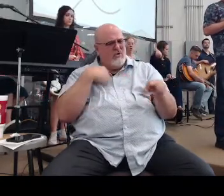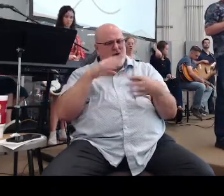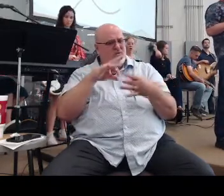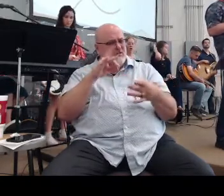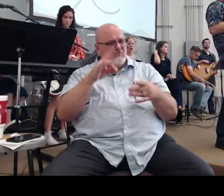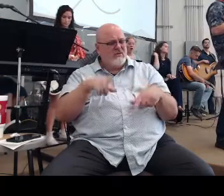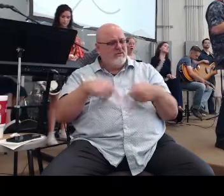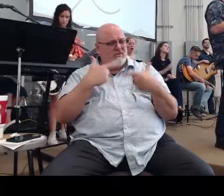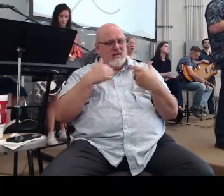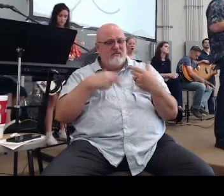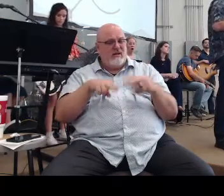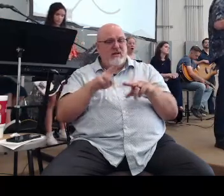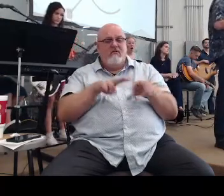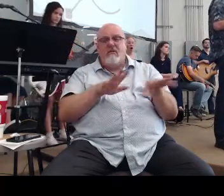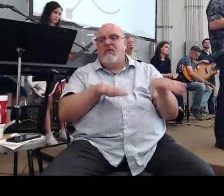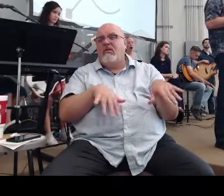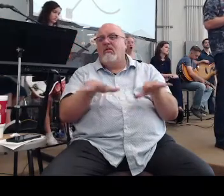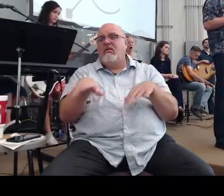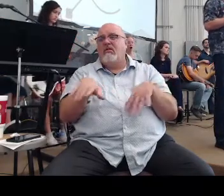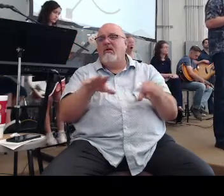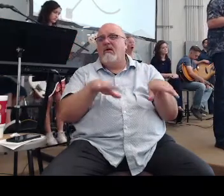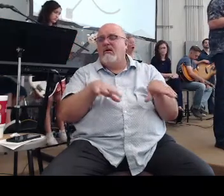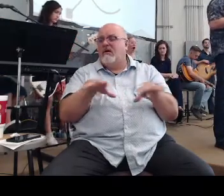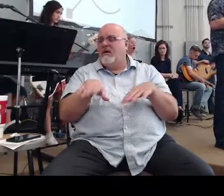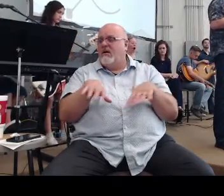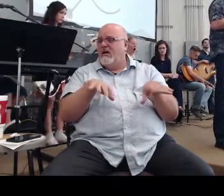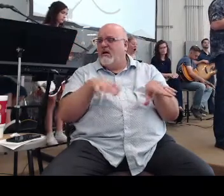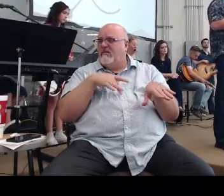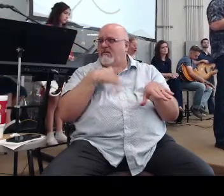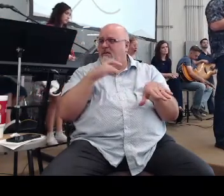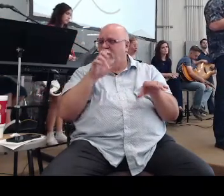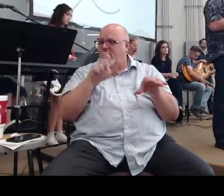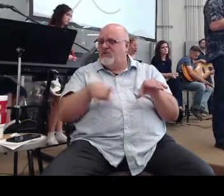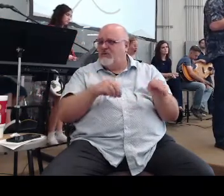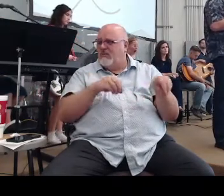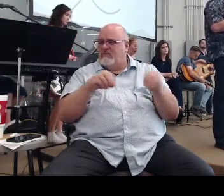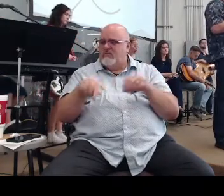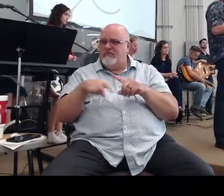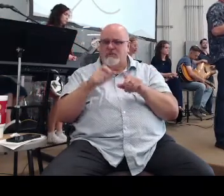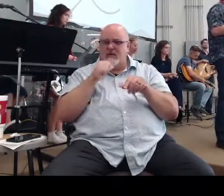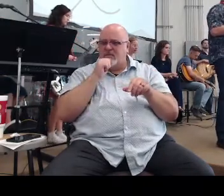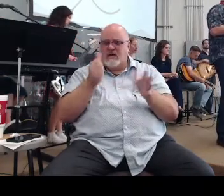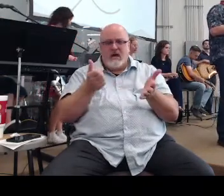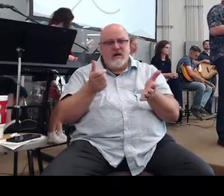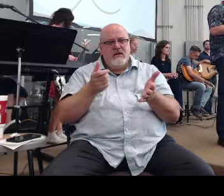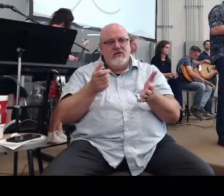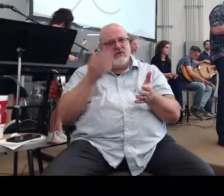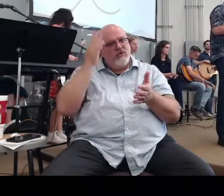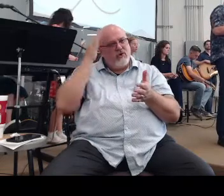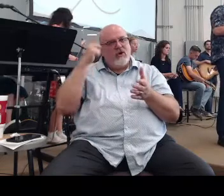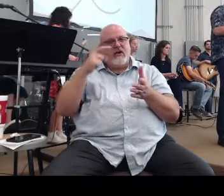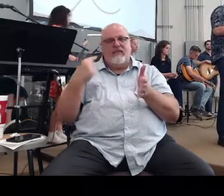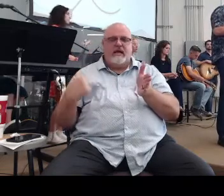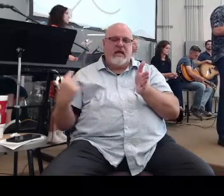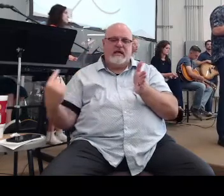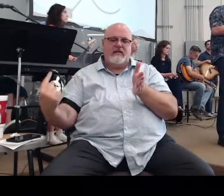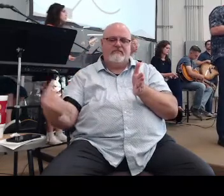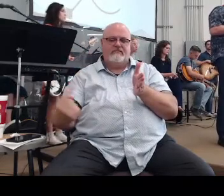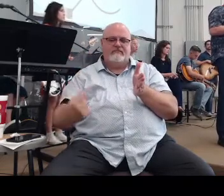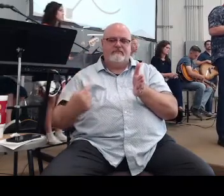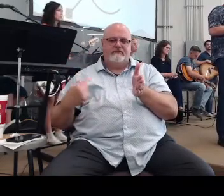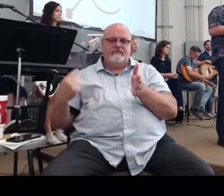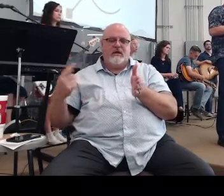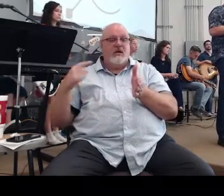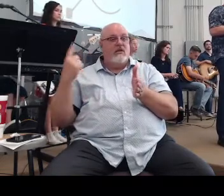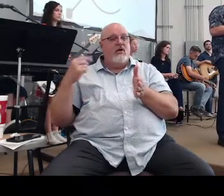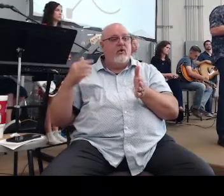life together and I'm just sitting here not, I feel like I should be moving but I'm not. So you know that you're in an eddy and you need to get out and the only way to get out of